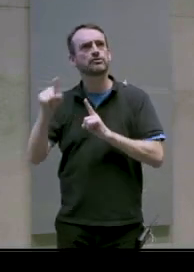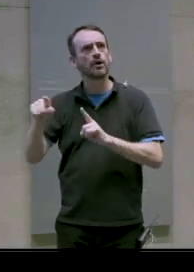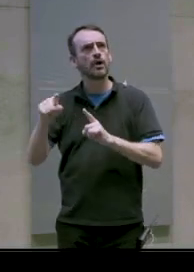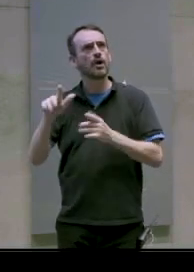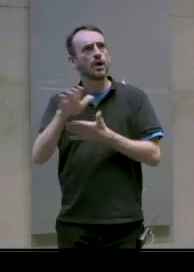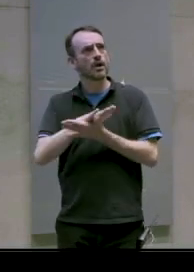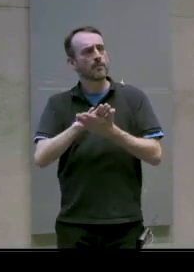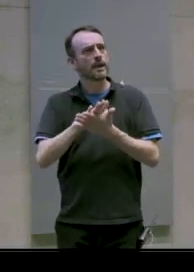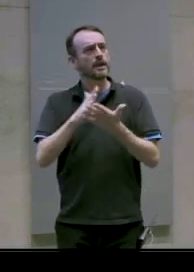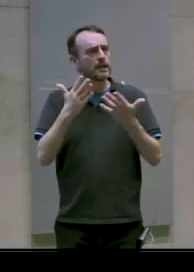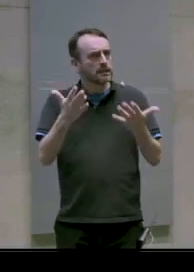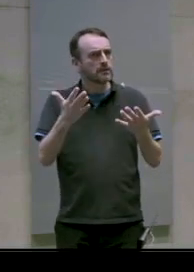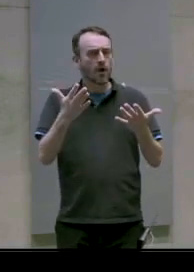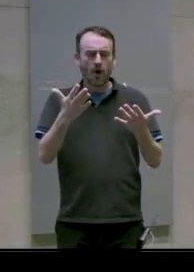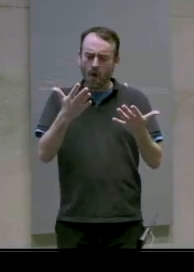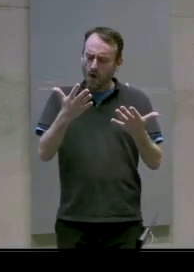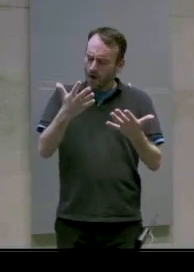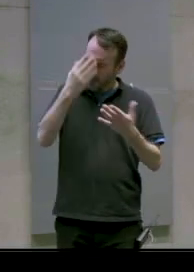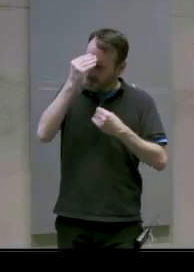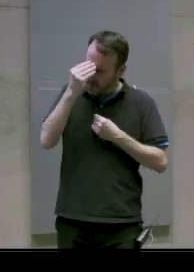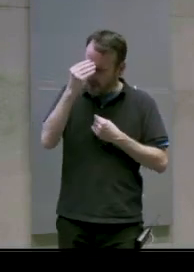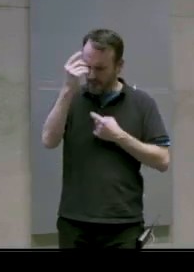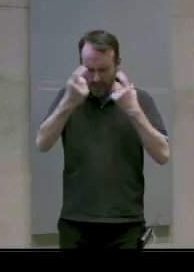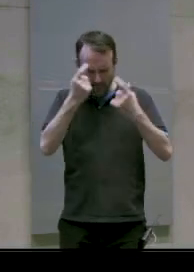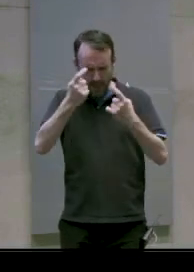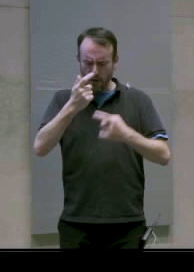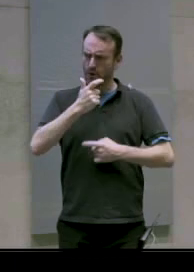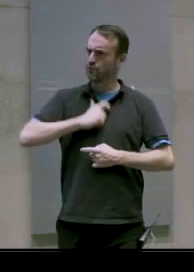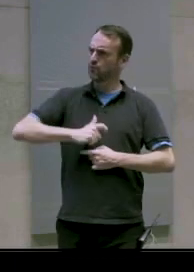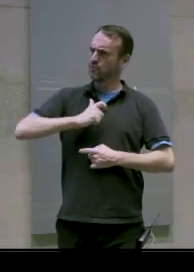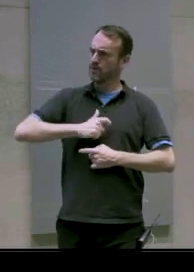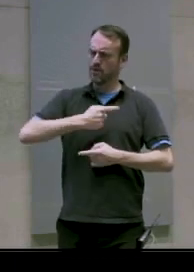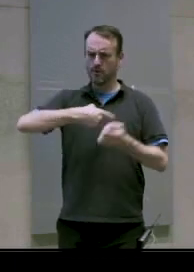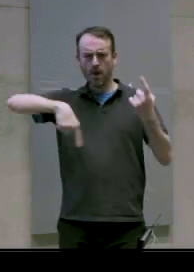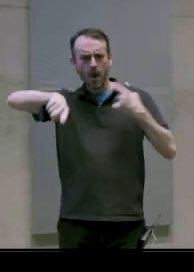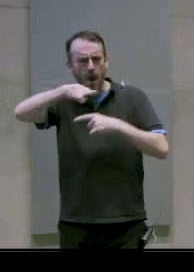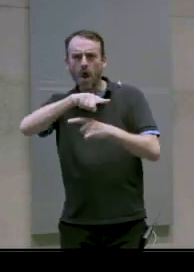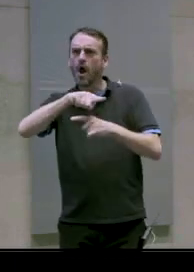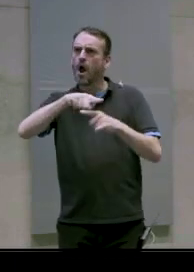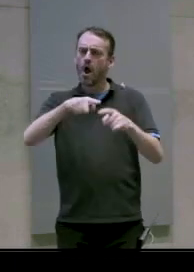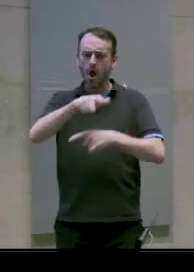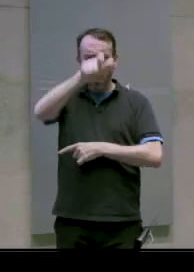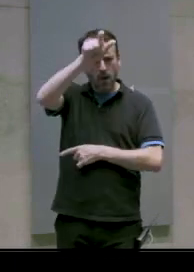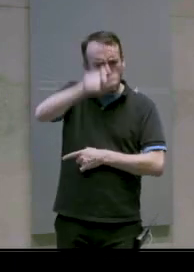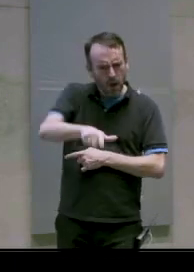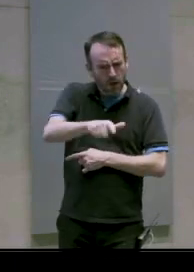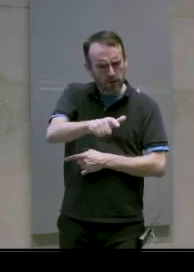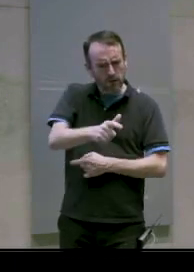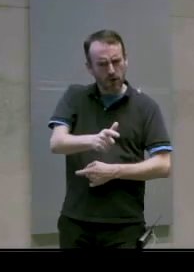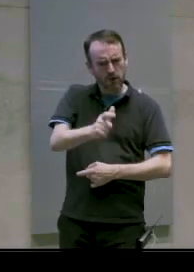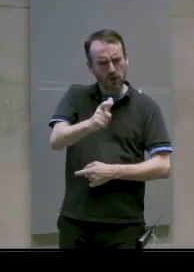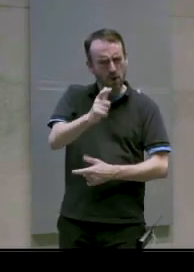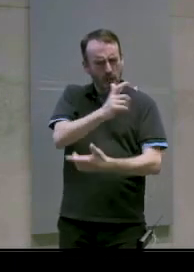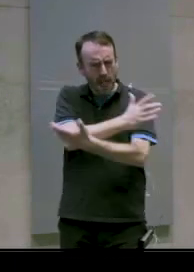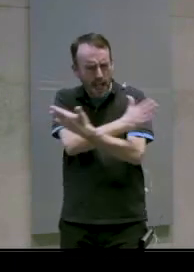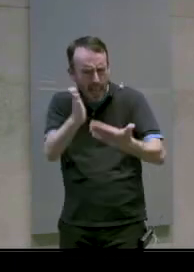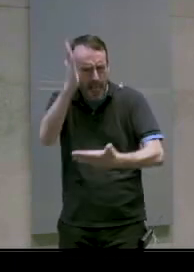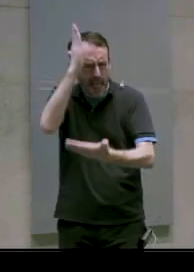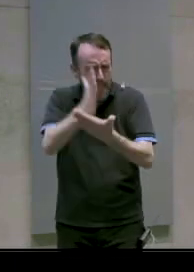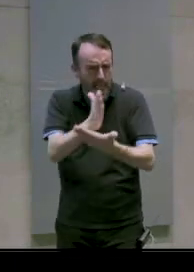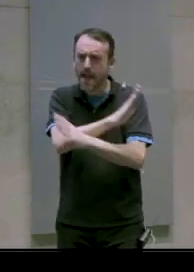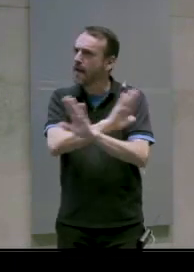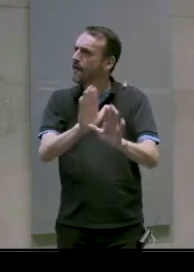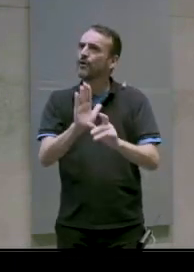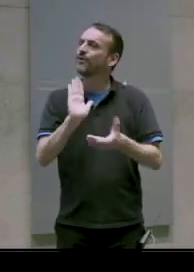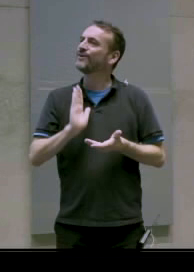the fallibility of human nature, about how no person is black or white, and their relationships are complicated. This note showed